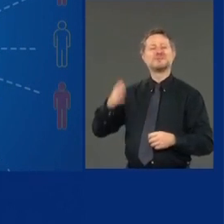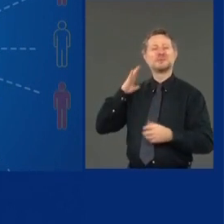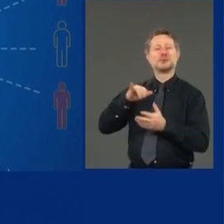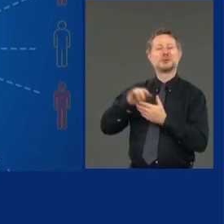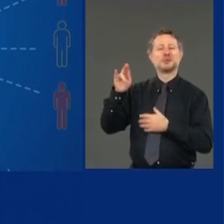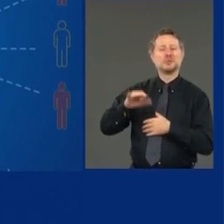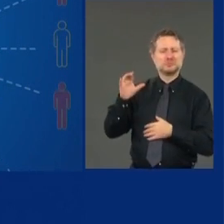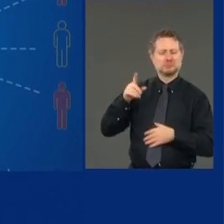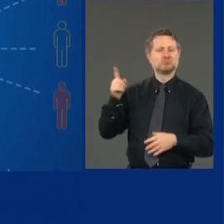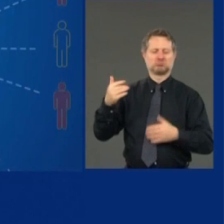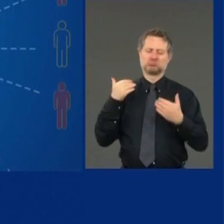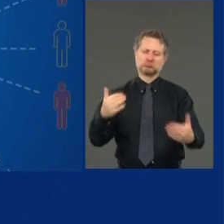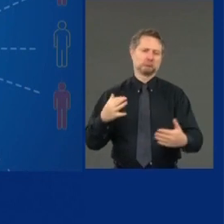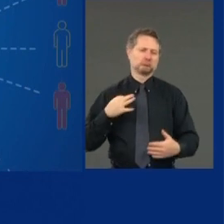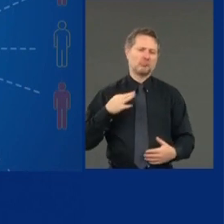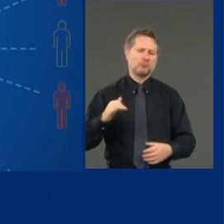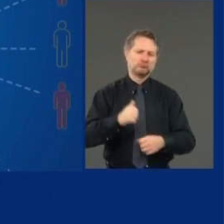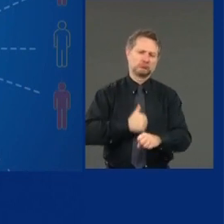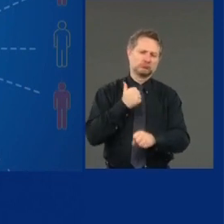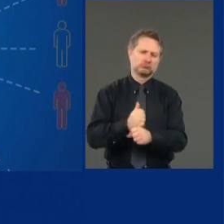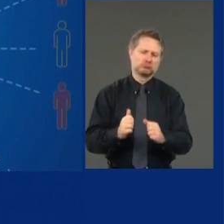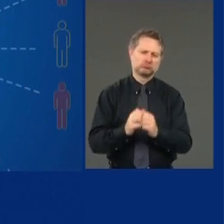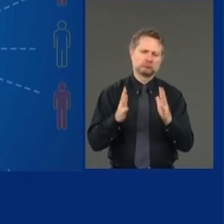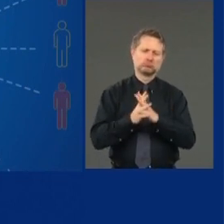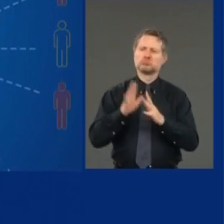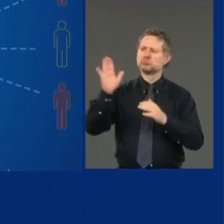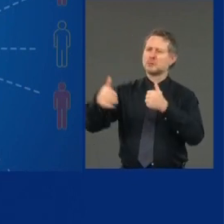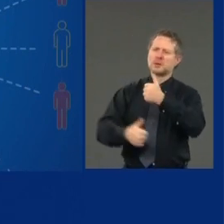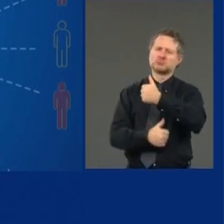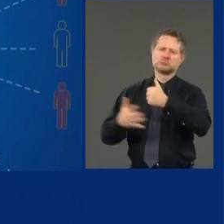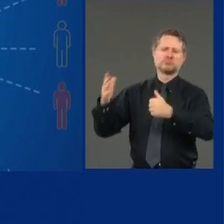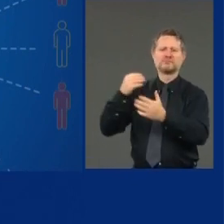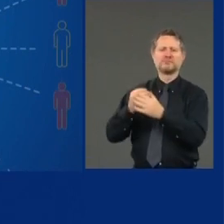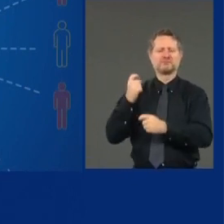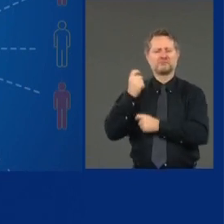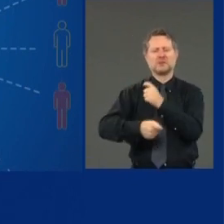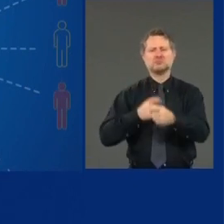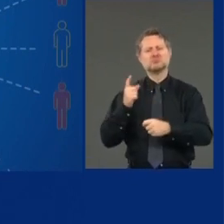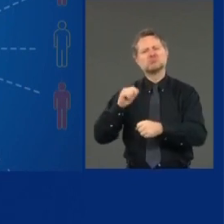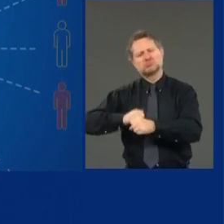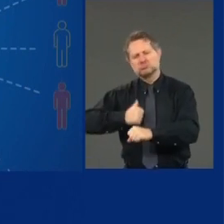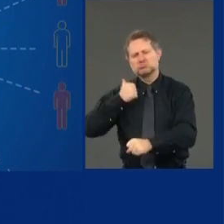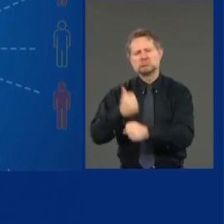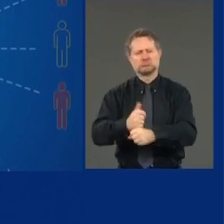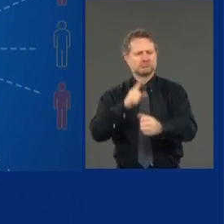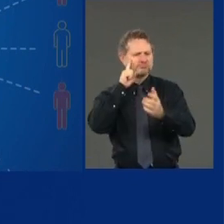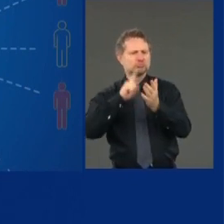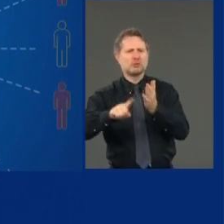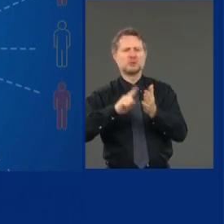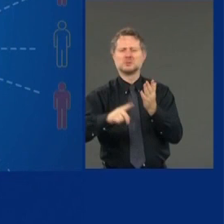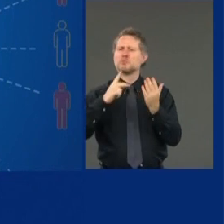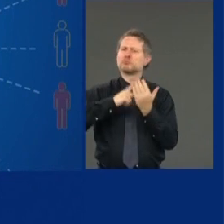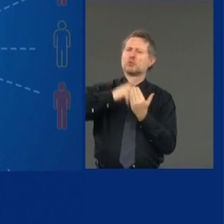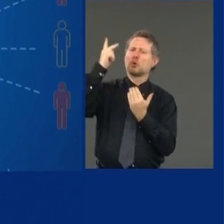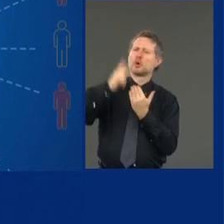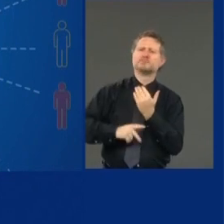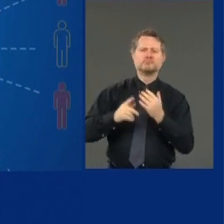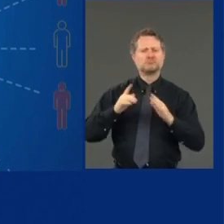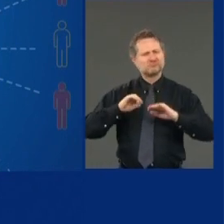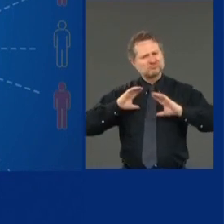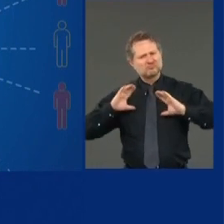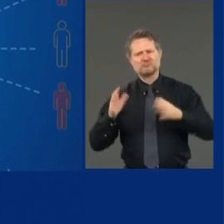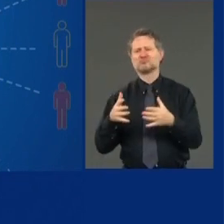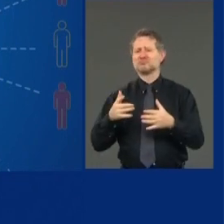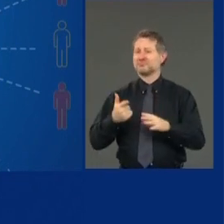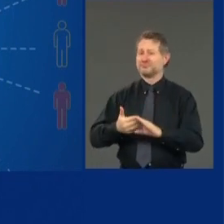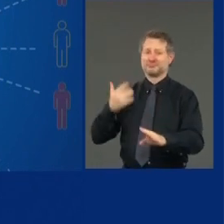volunteered to have his Bloomberg Philanthropies put together a tracing program, because there is no such thing as a